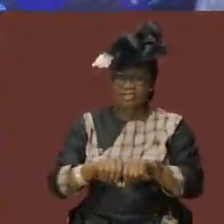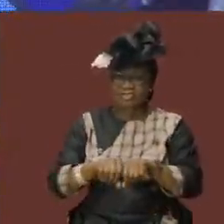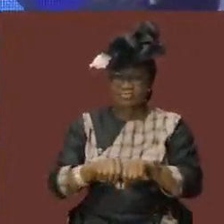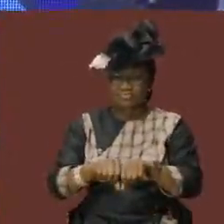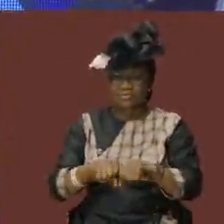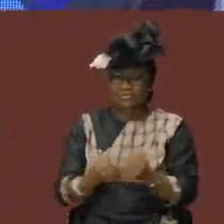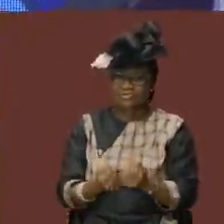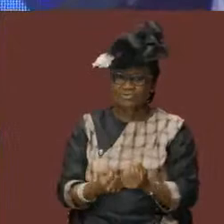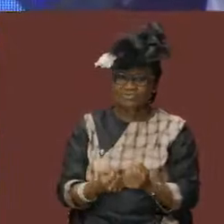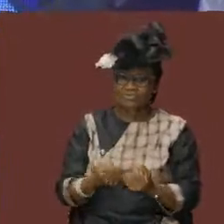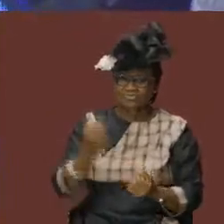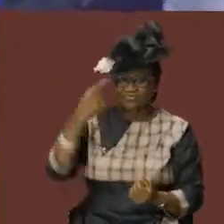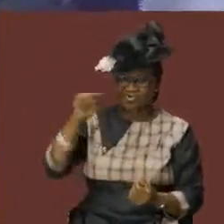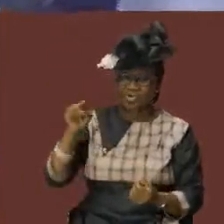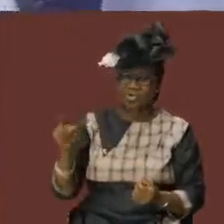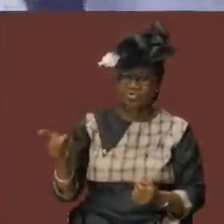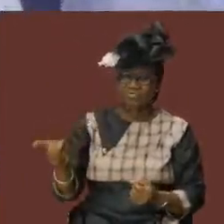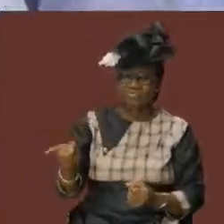broken for you.